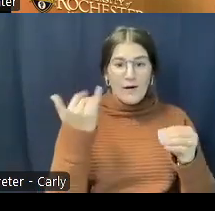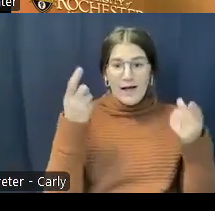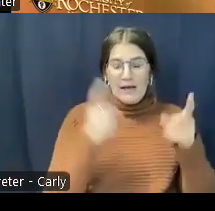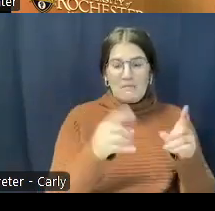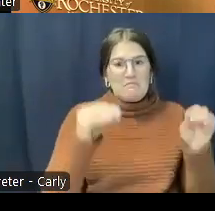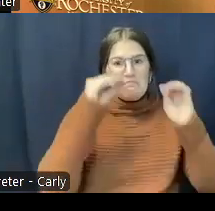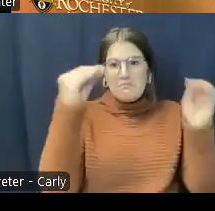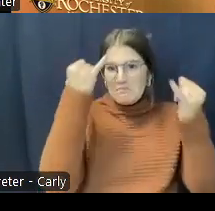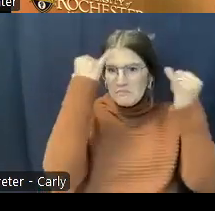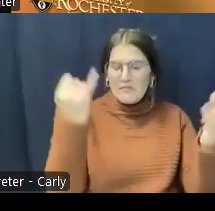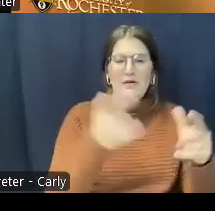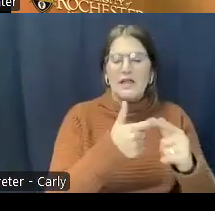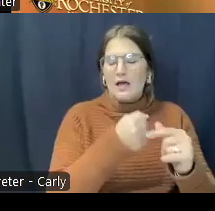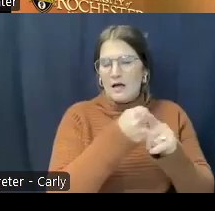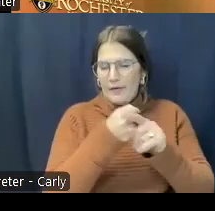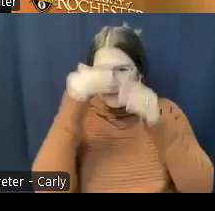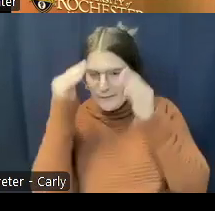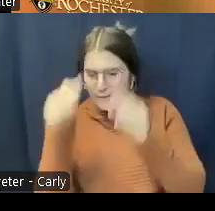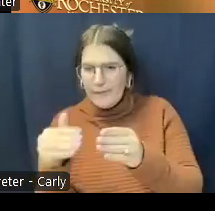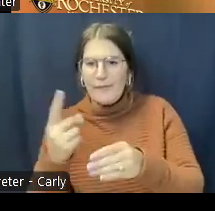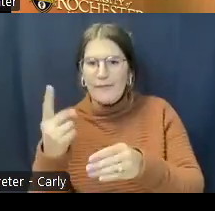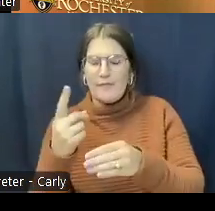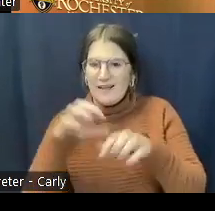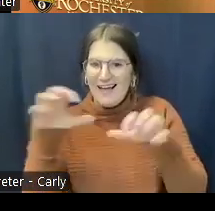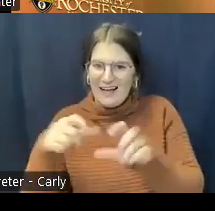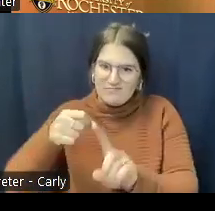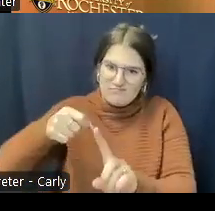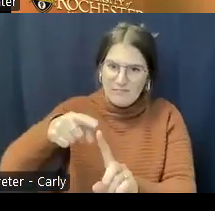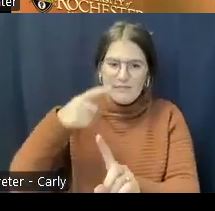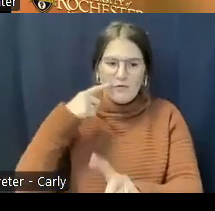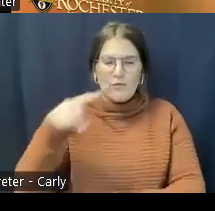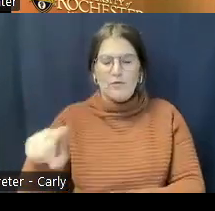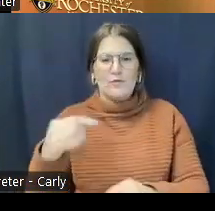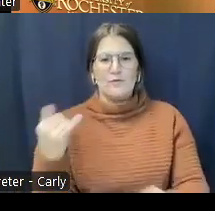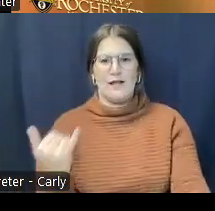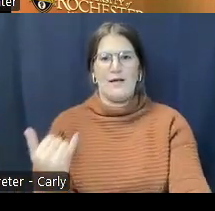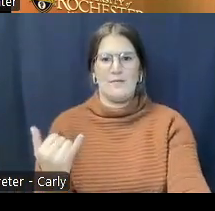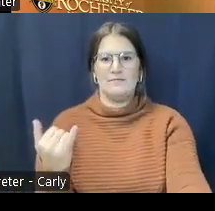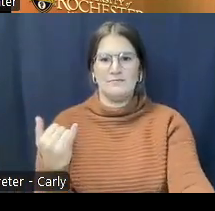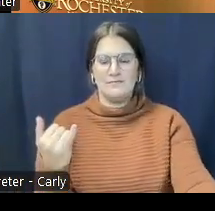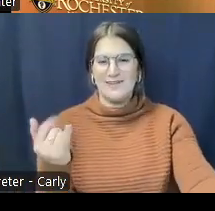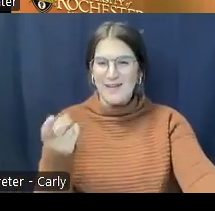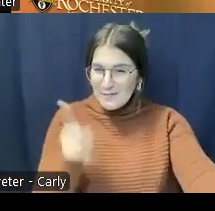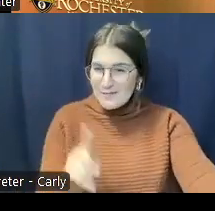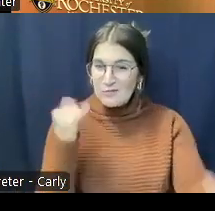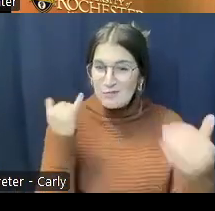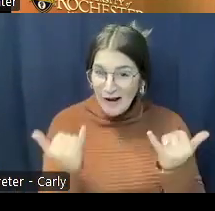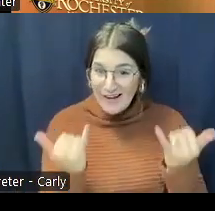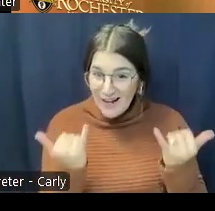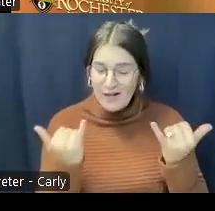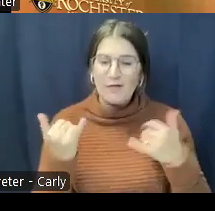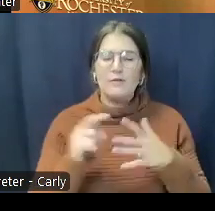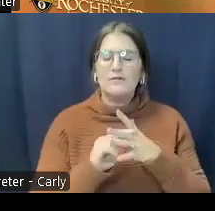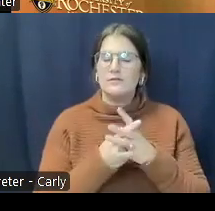very quickly tuning into something that's very activating for her, that is now, it is in the present. And it begins to start